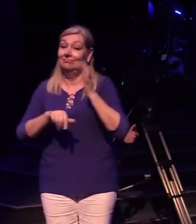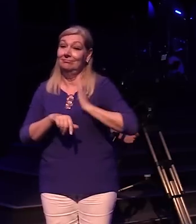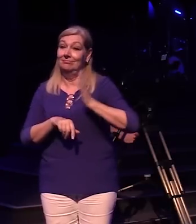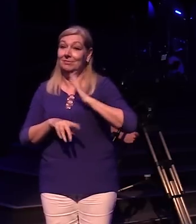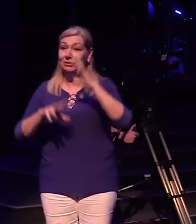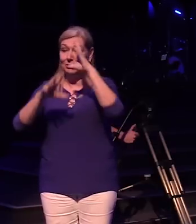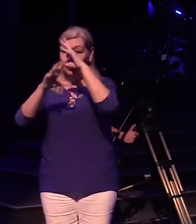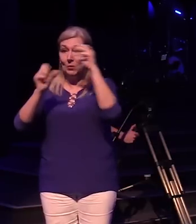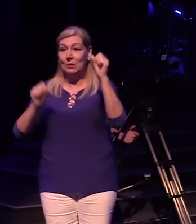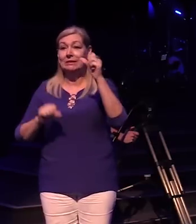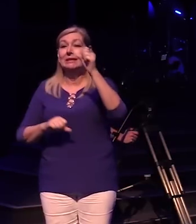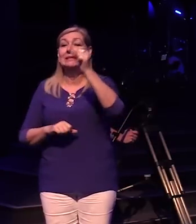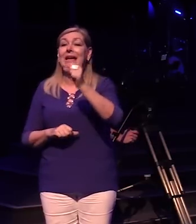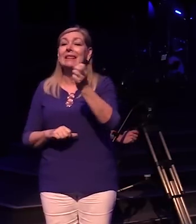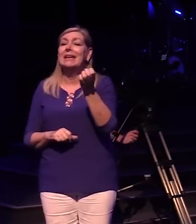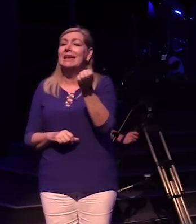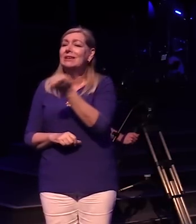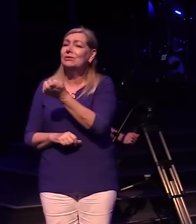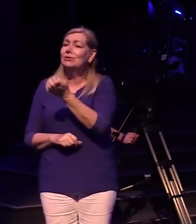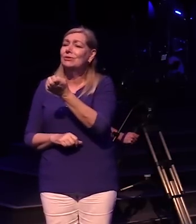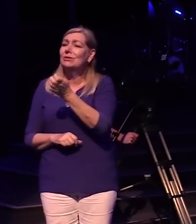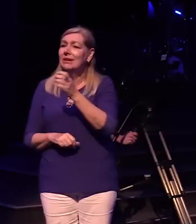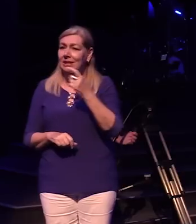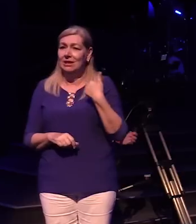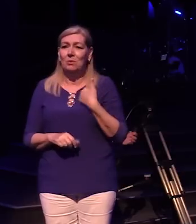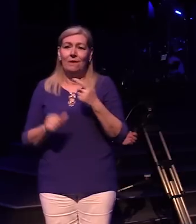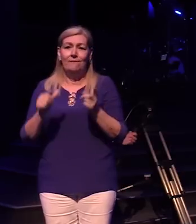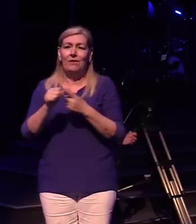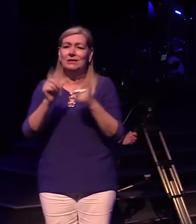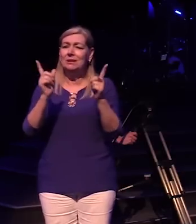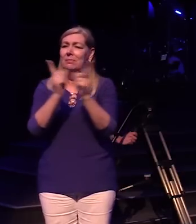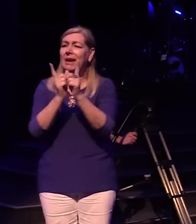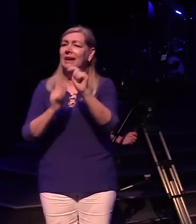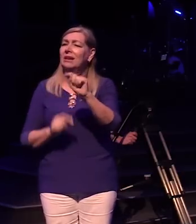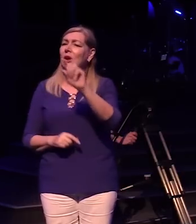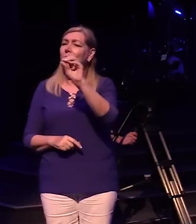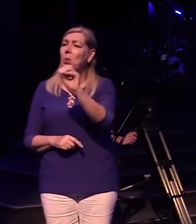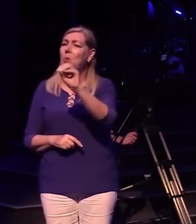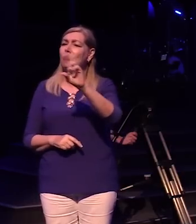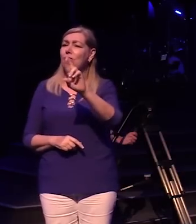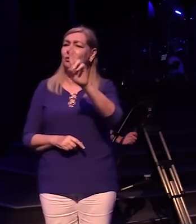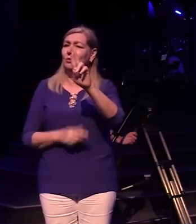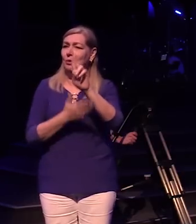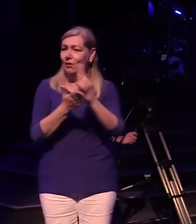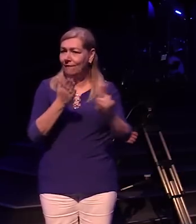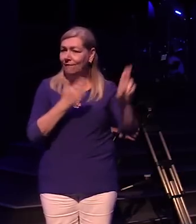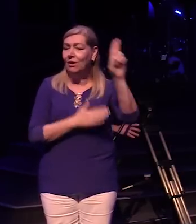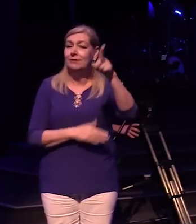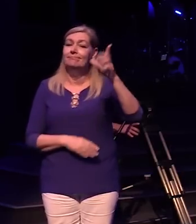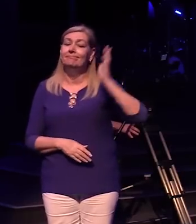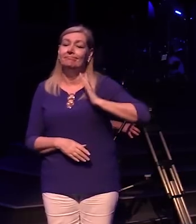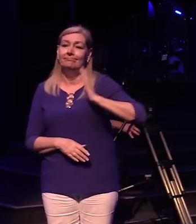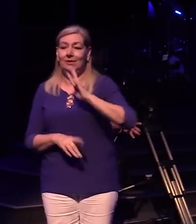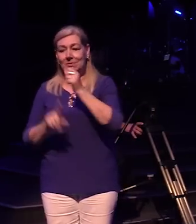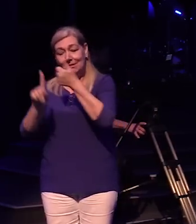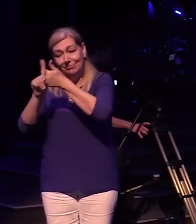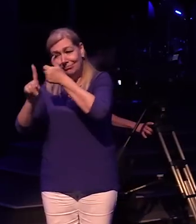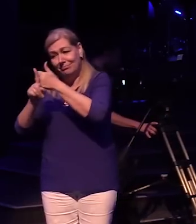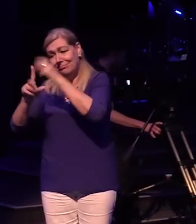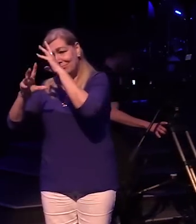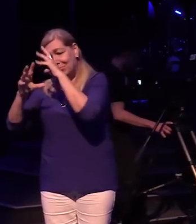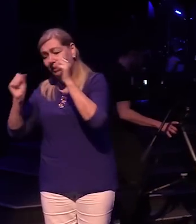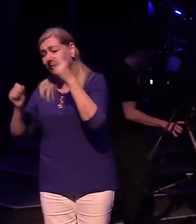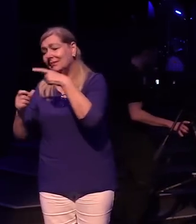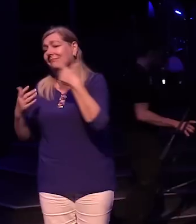at Southeastern, and I first met him at ORU, and he was the president then at ORU. Just an